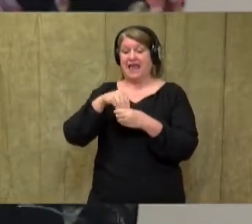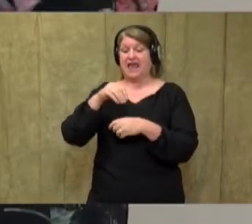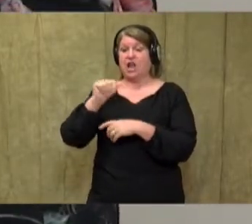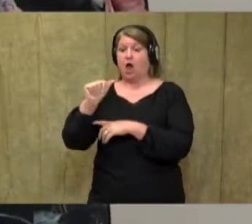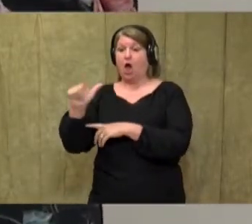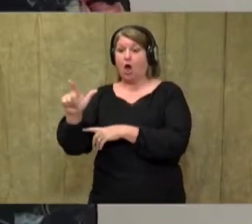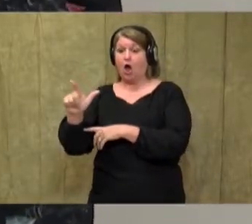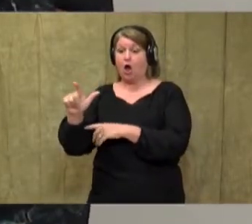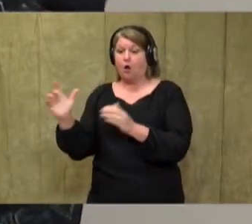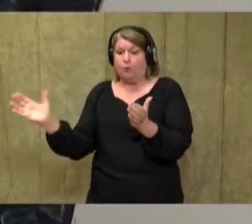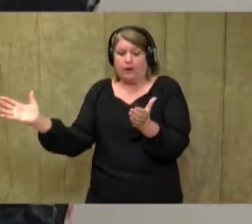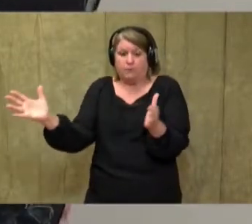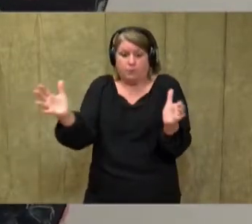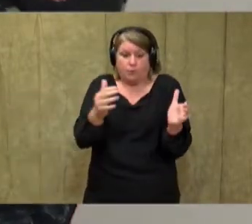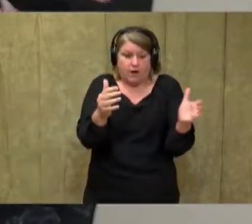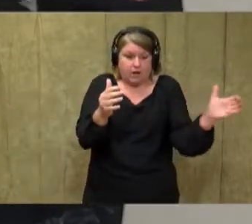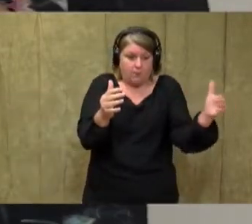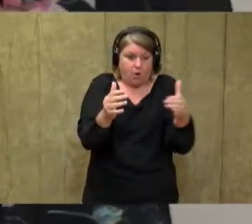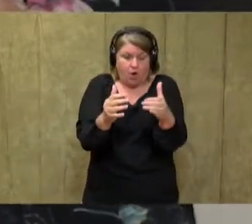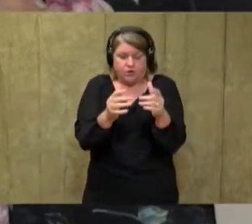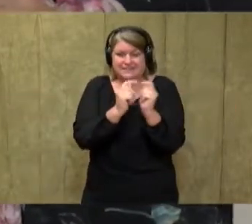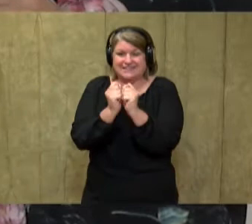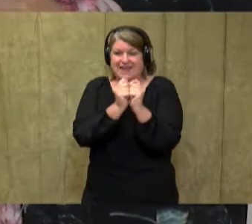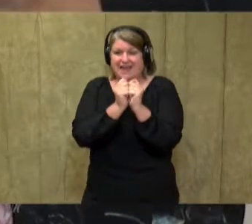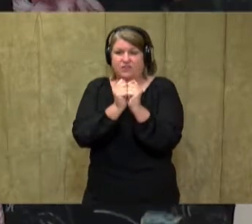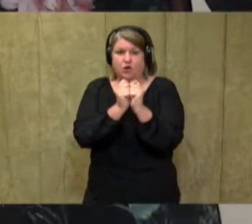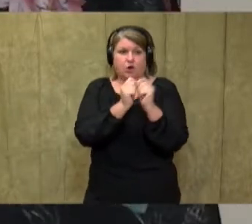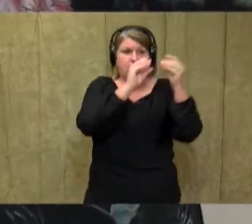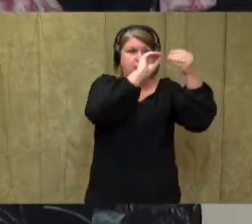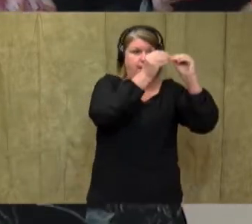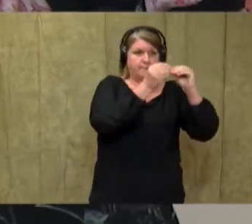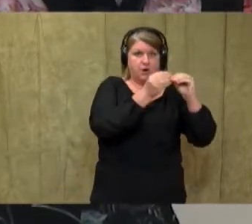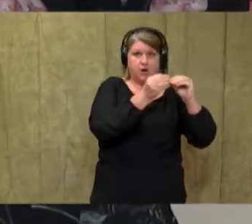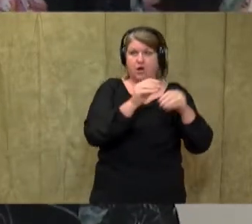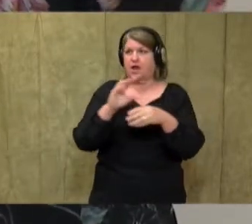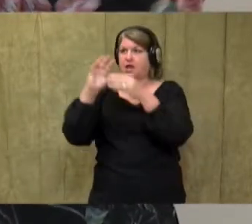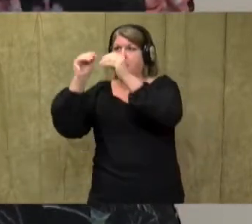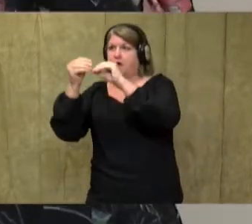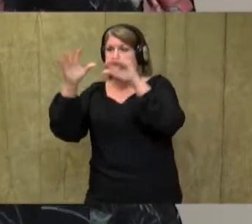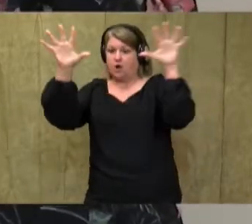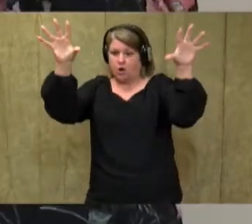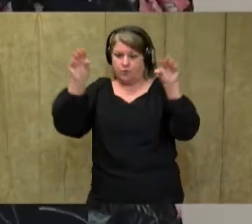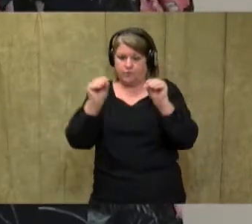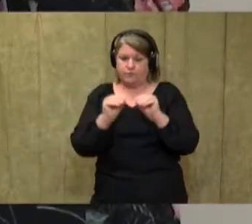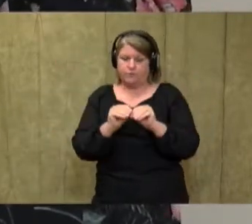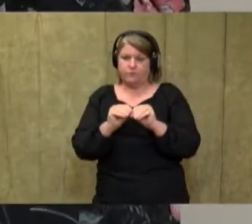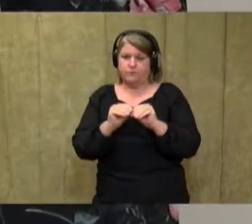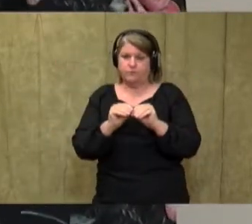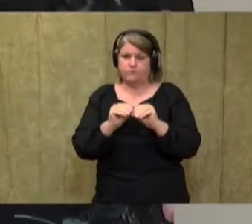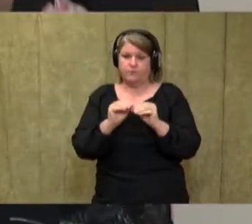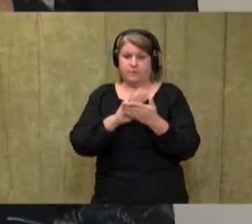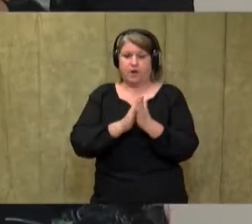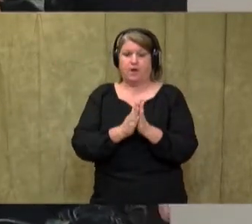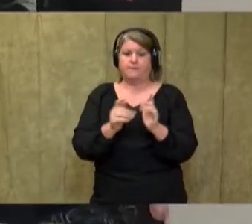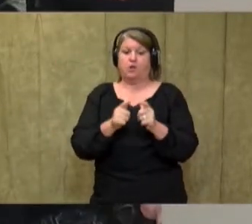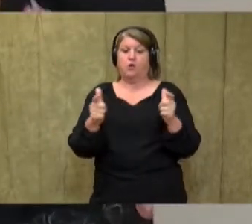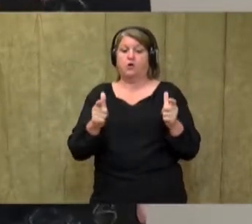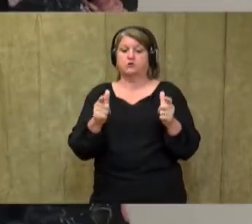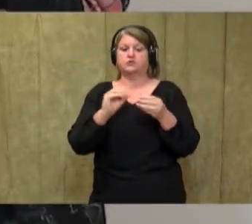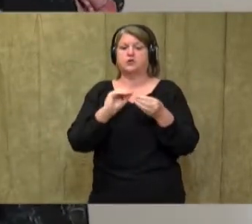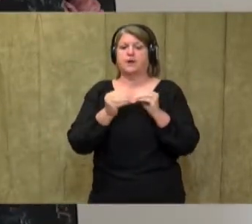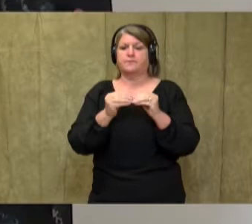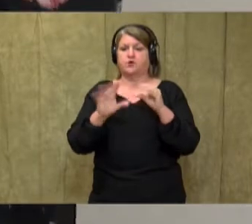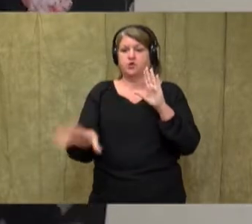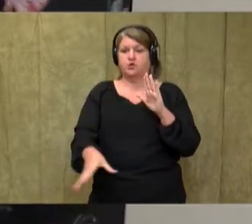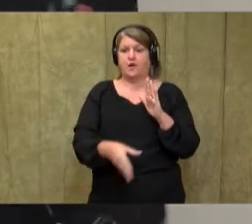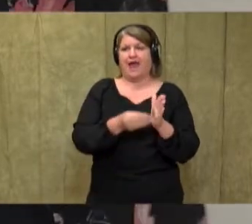bringing them all together. Remember, when you take a number and another number and you bring it together for a larger number, you're adding. So